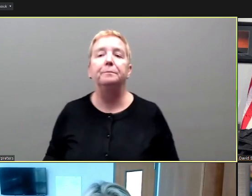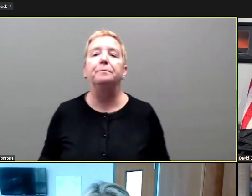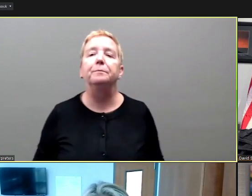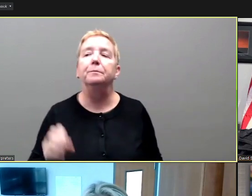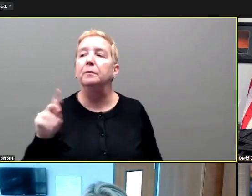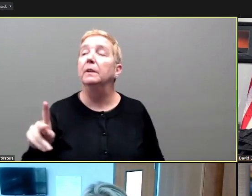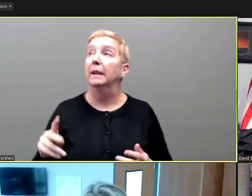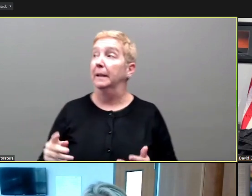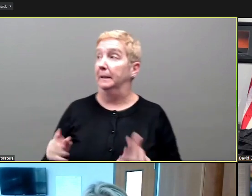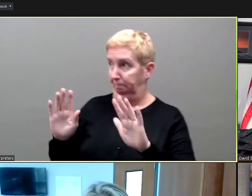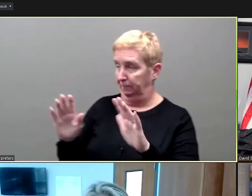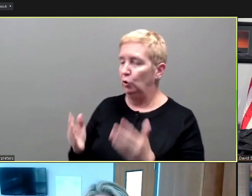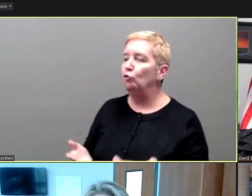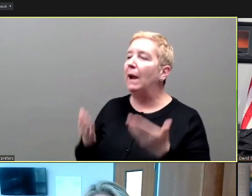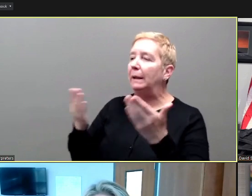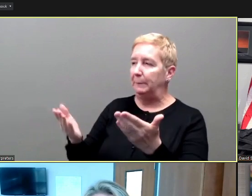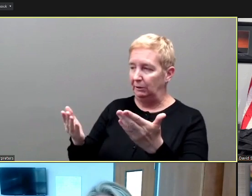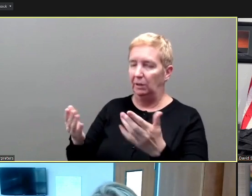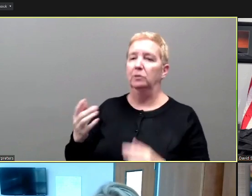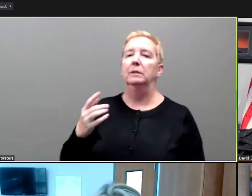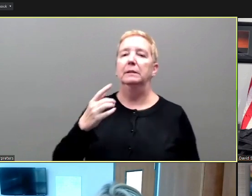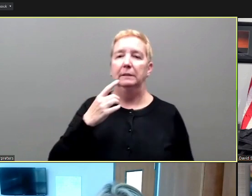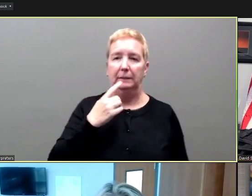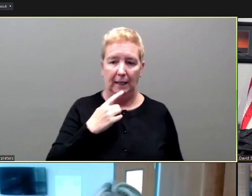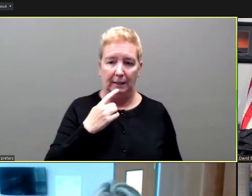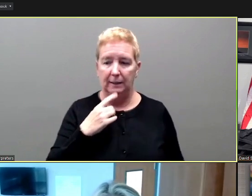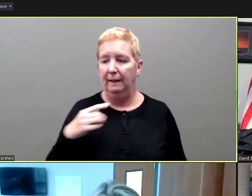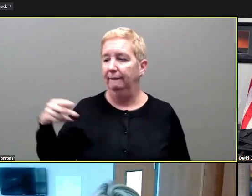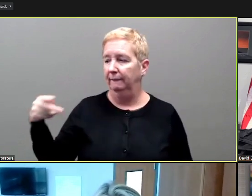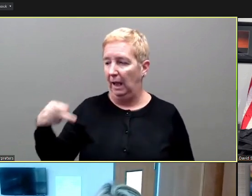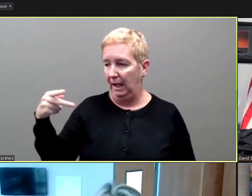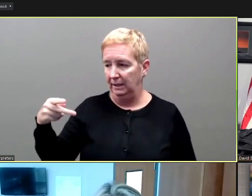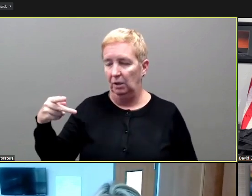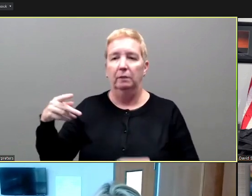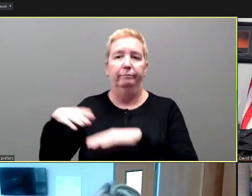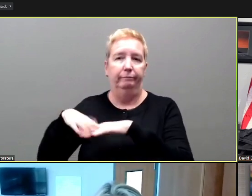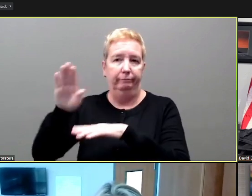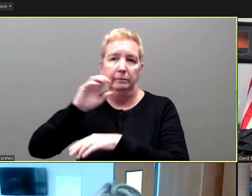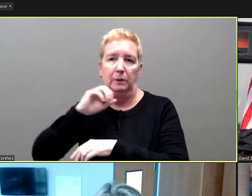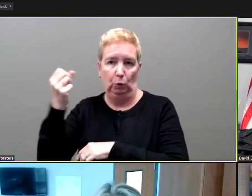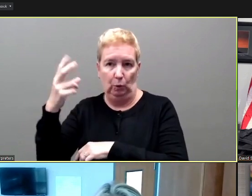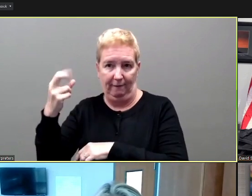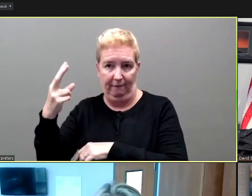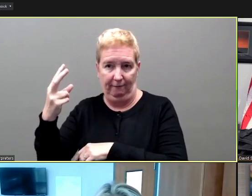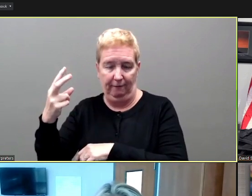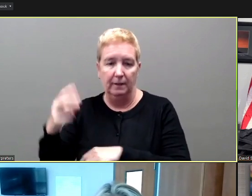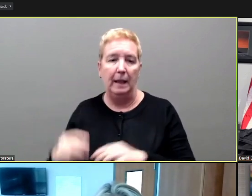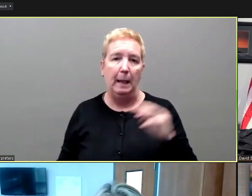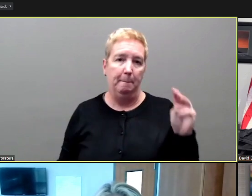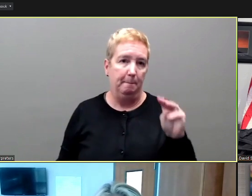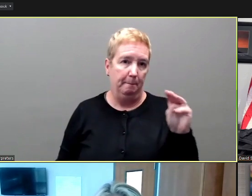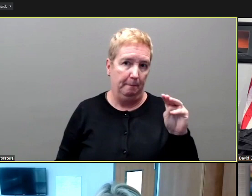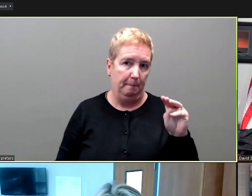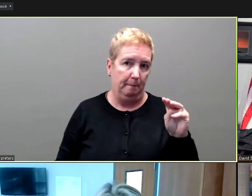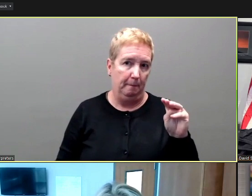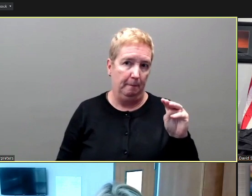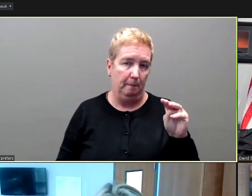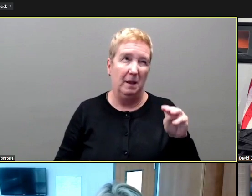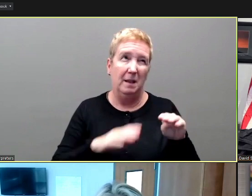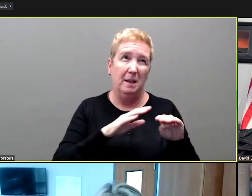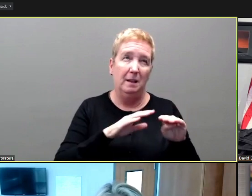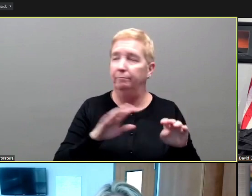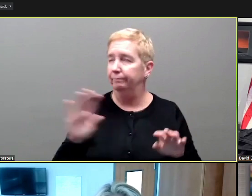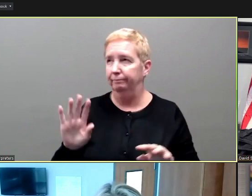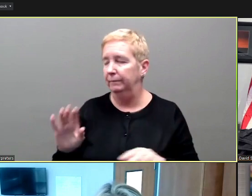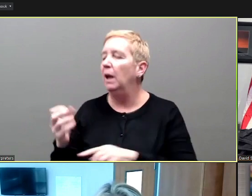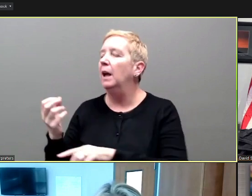The recommendation, just to go over it again, is Pfizer, anyone over 12, Moderna, anyone over